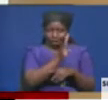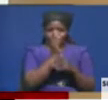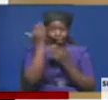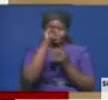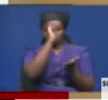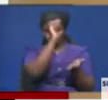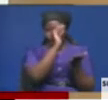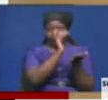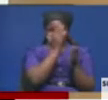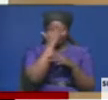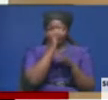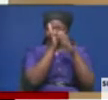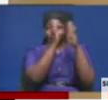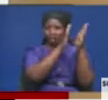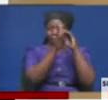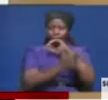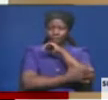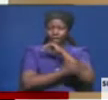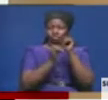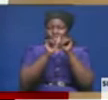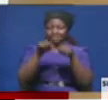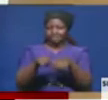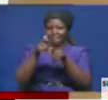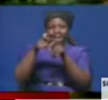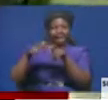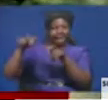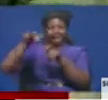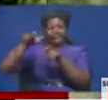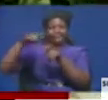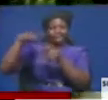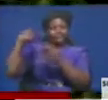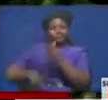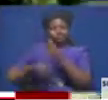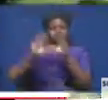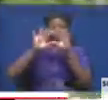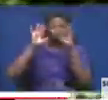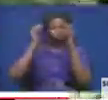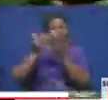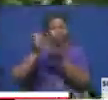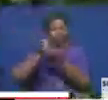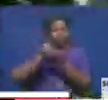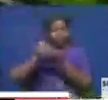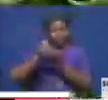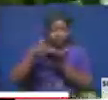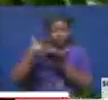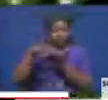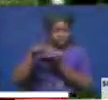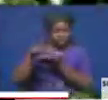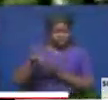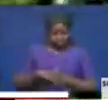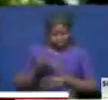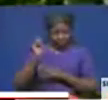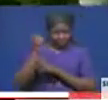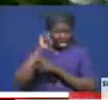bad weather, which could push up global coffee prices. Kenya is seeking to increase the average coffee bush yield from